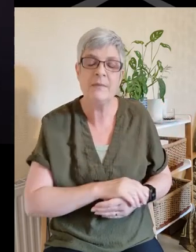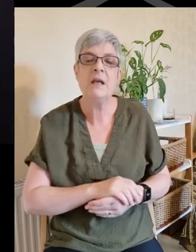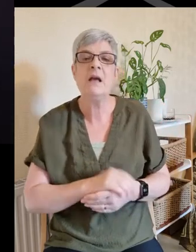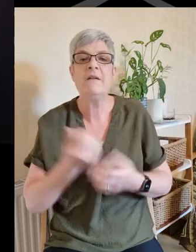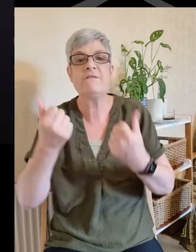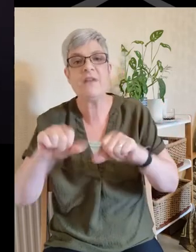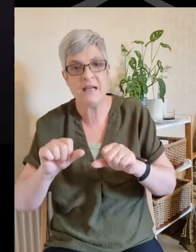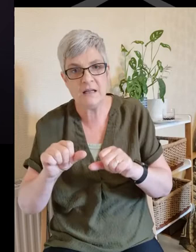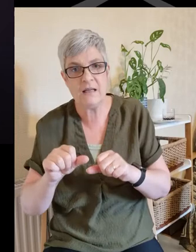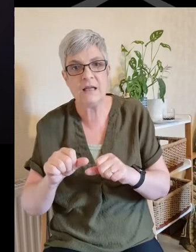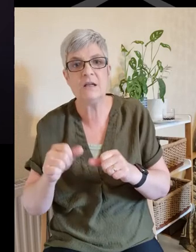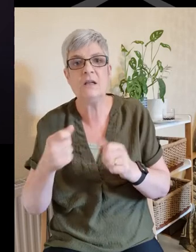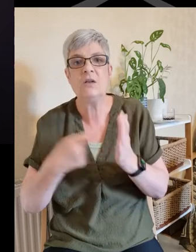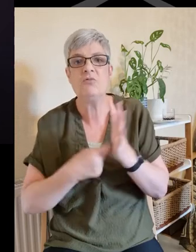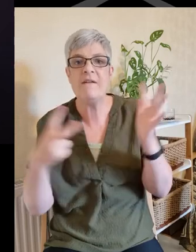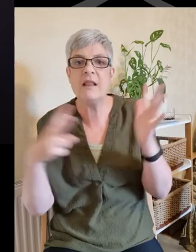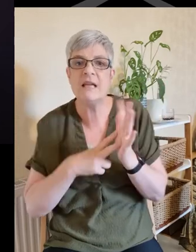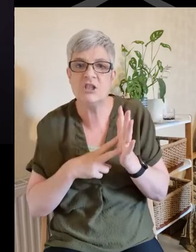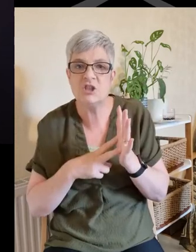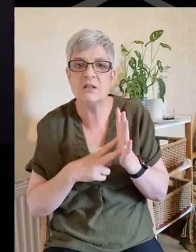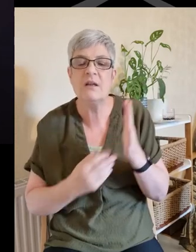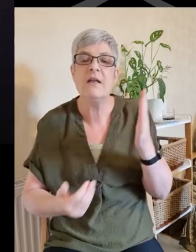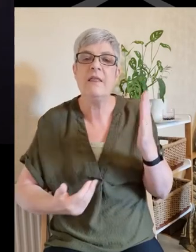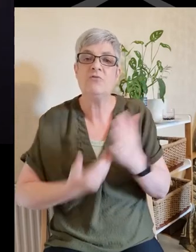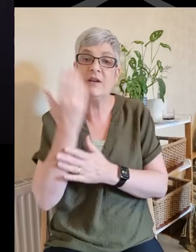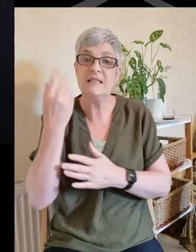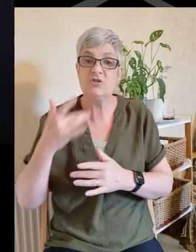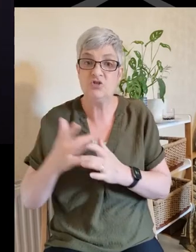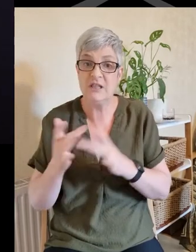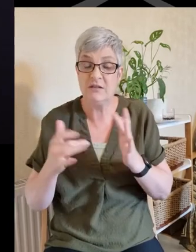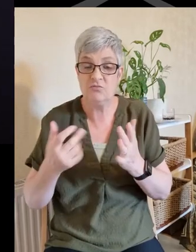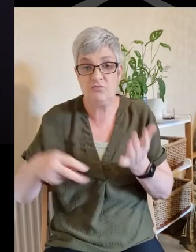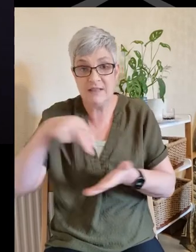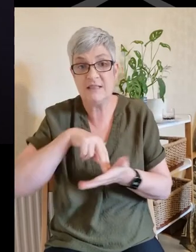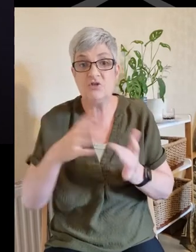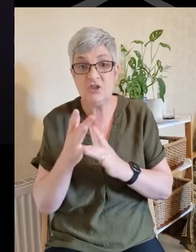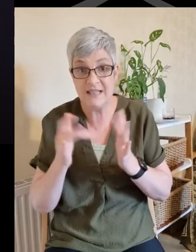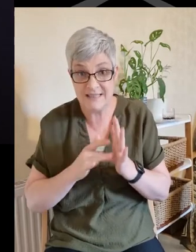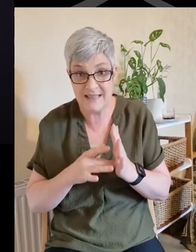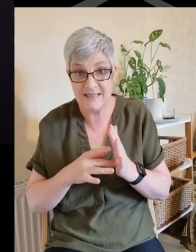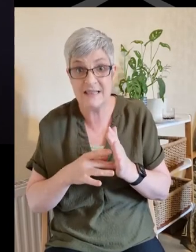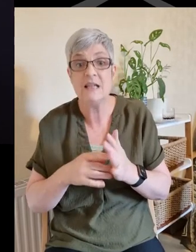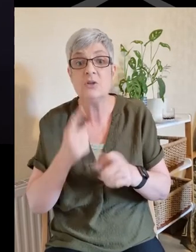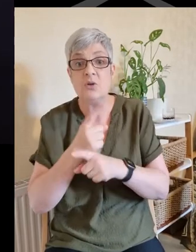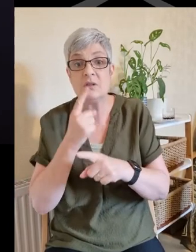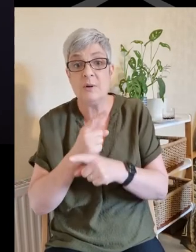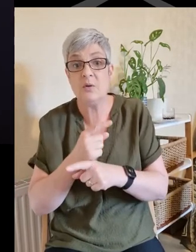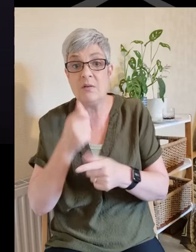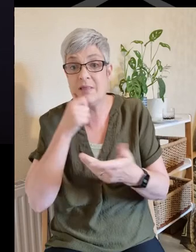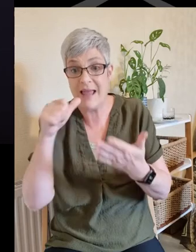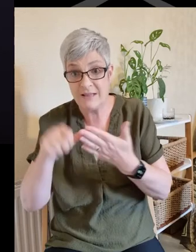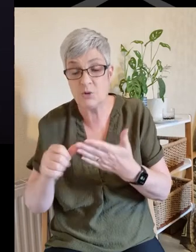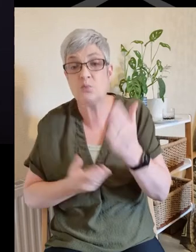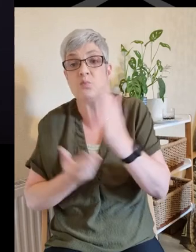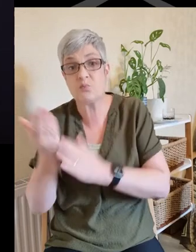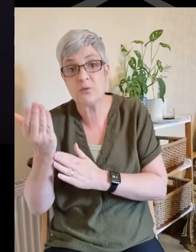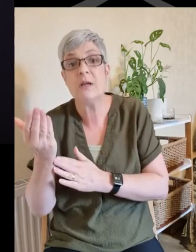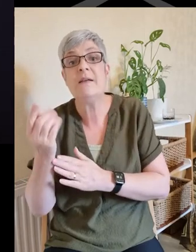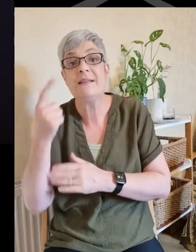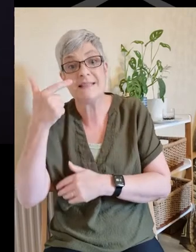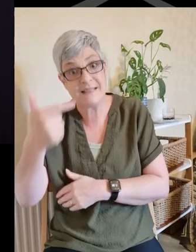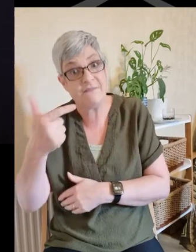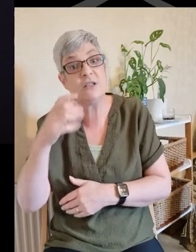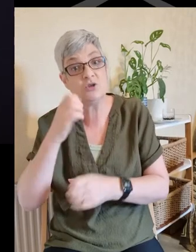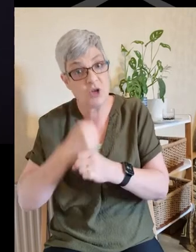Scripture, the book of Revelation, the risen Jesus speaks letters to the churches. It's to the seven churches. Seven is a number associated